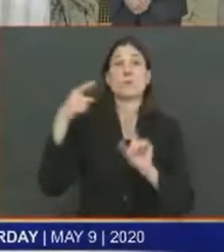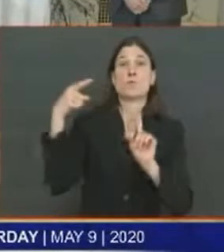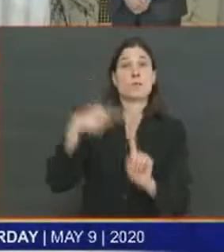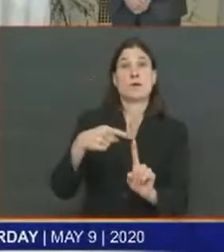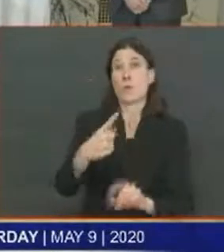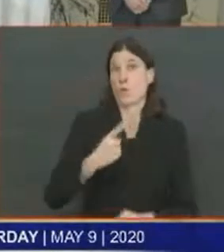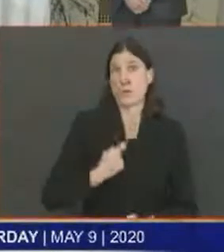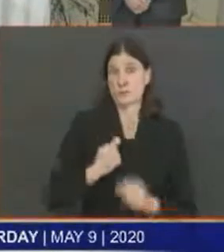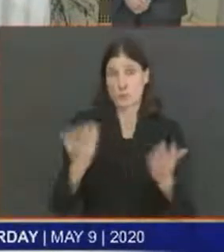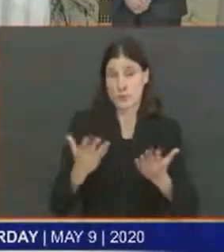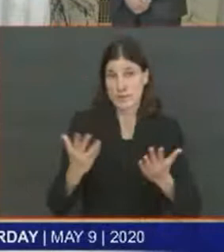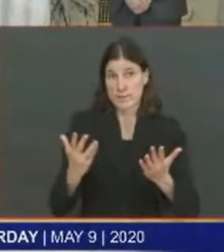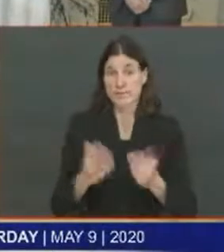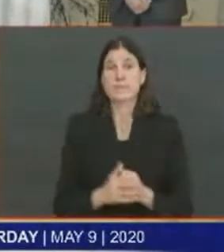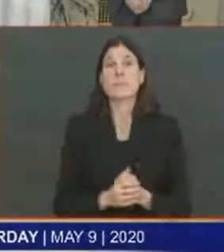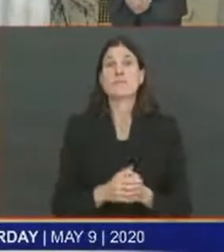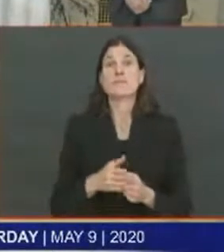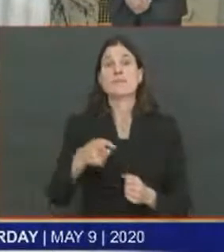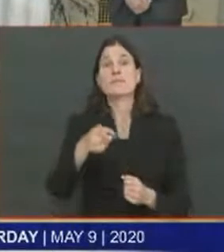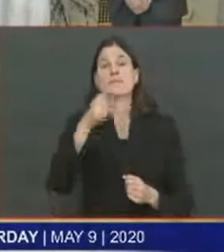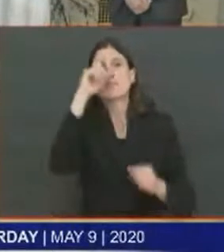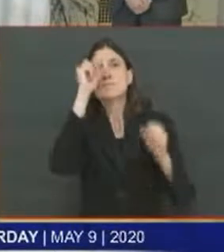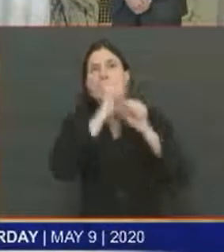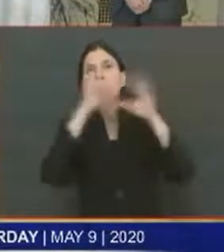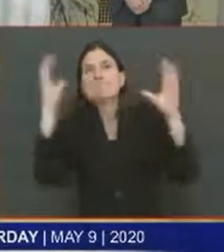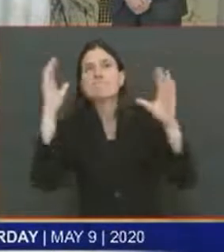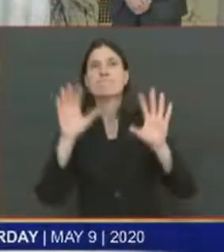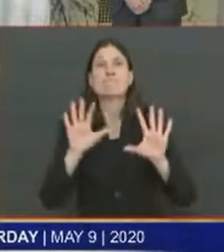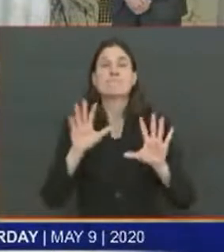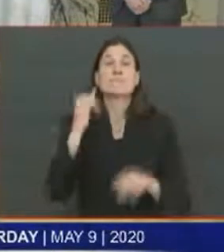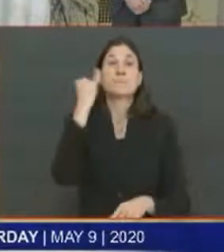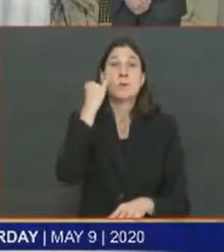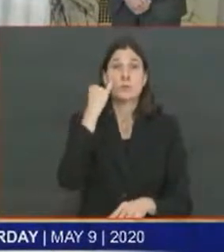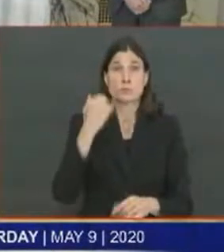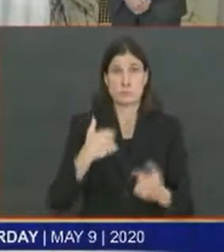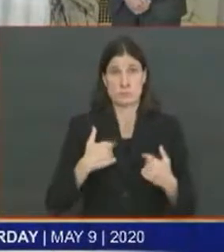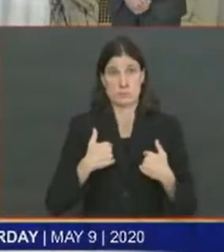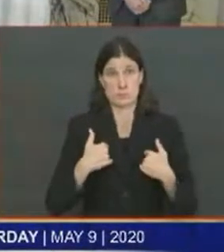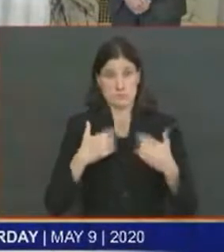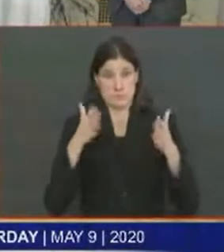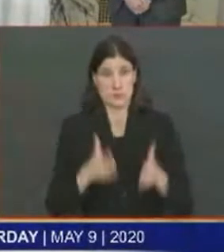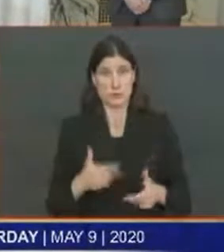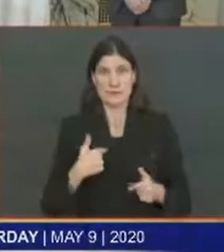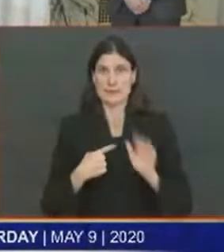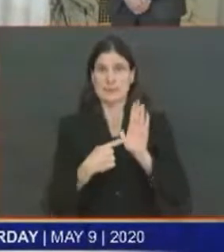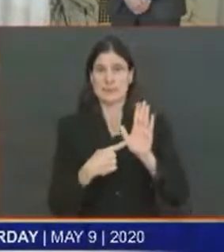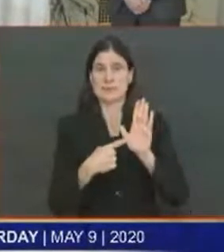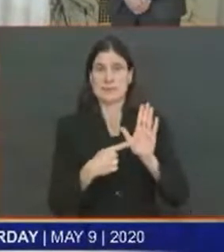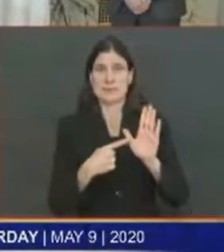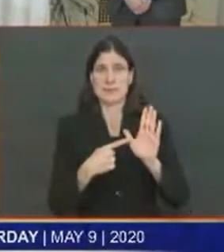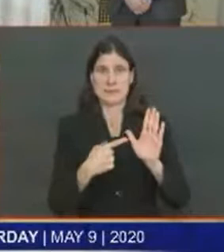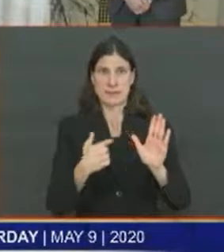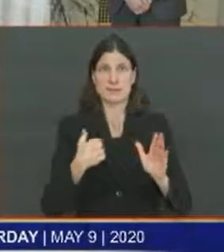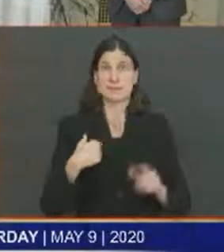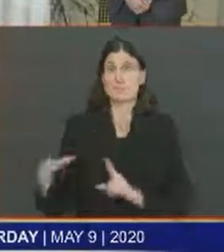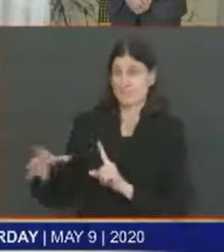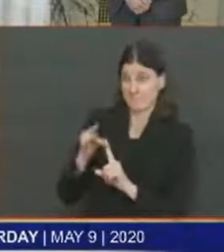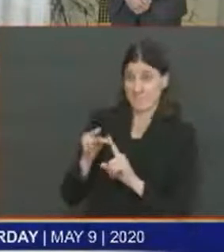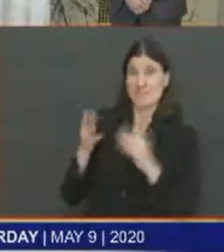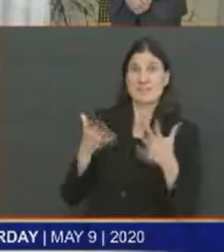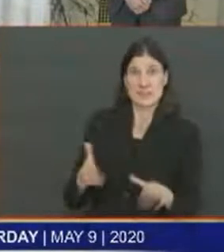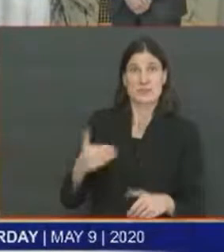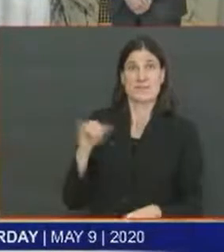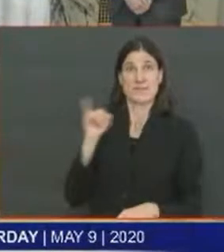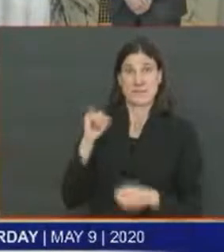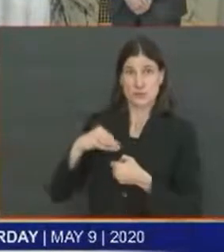it. Folks who have symptoms of any kind, who are sick, should not be allowed into a